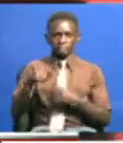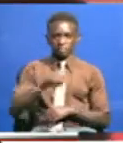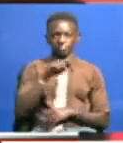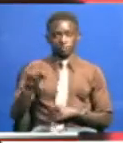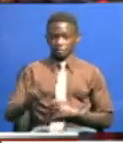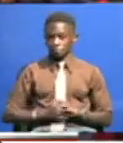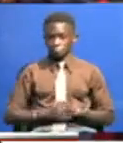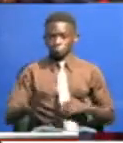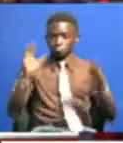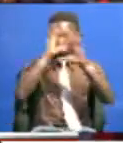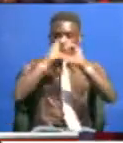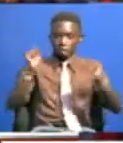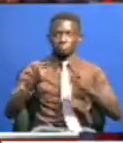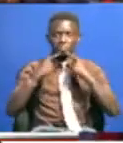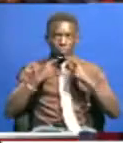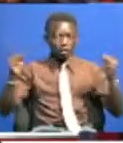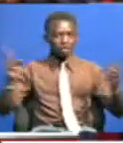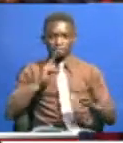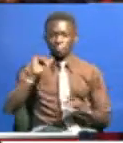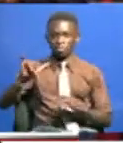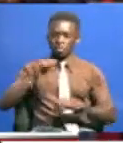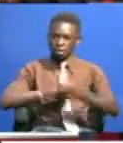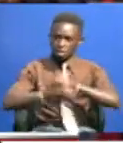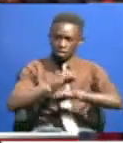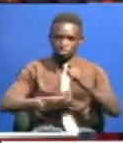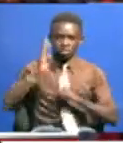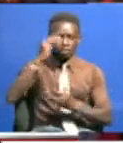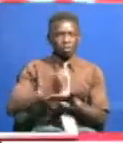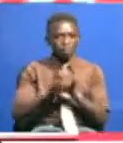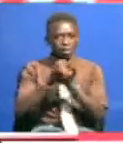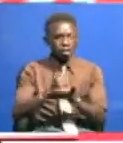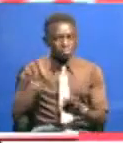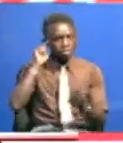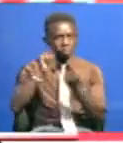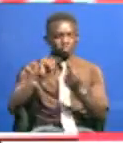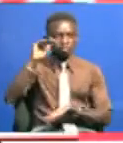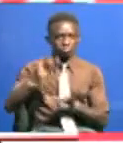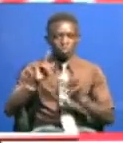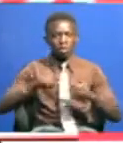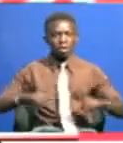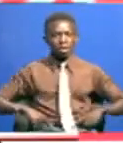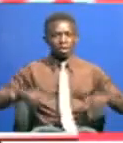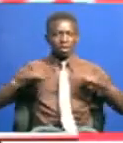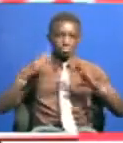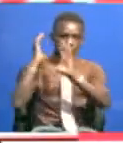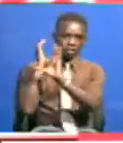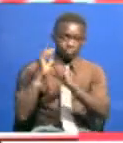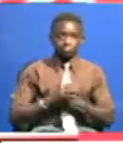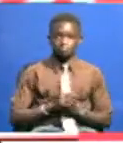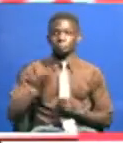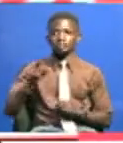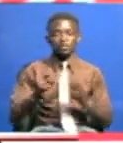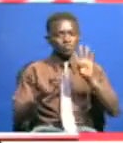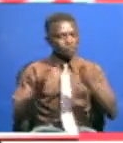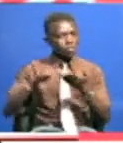Rais alisema hatua hiyo itawapa uwezo wa kiuchumi na kuwawezesha kuhimili mzigo wa maisha. These are the foremost considerations